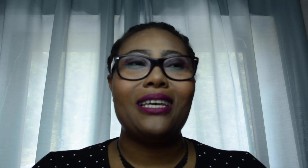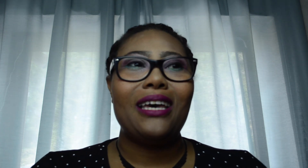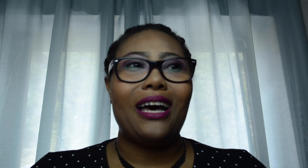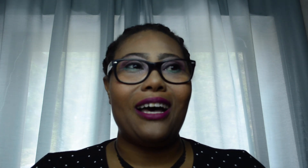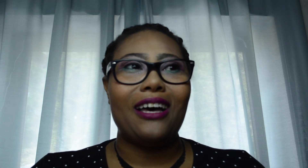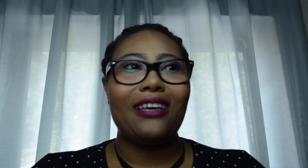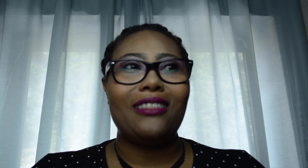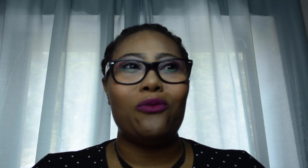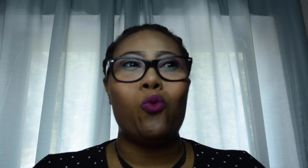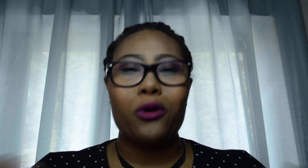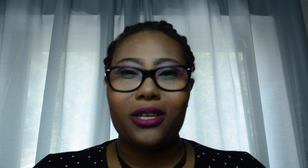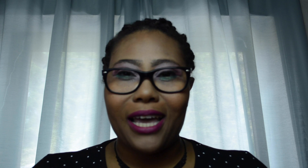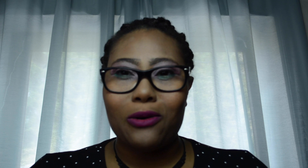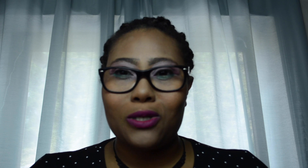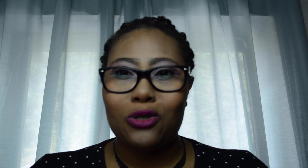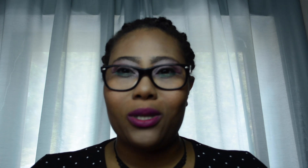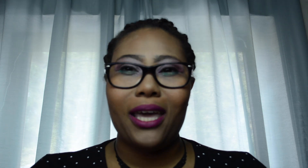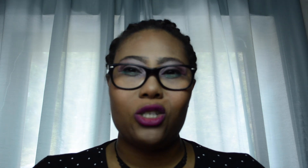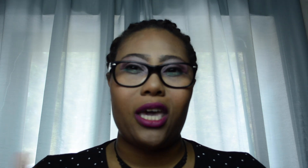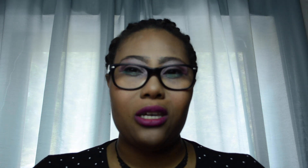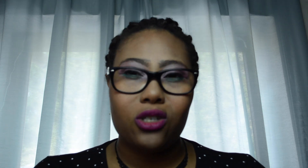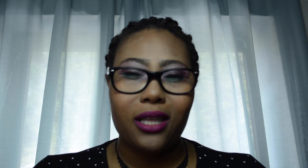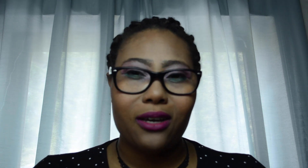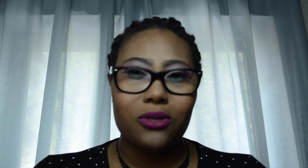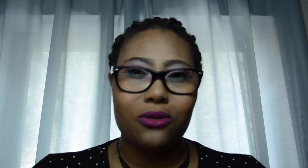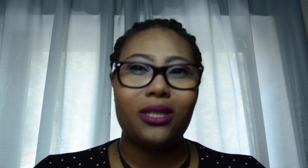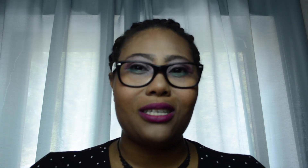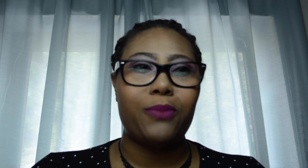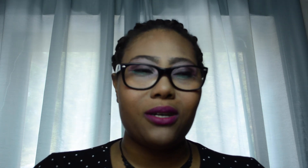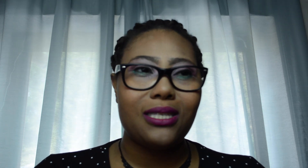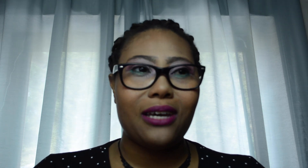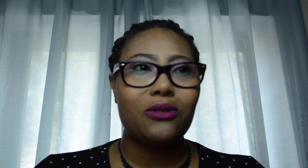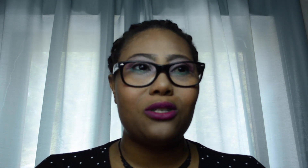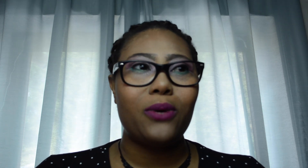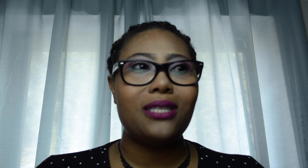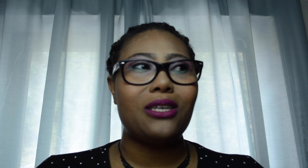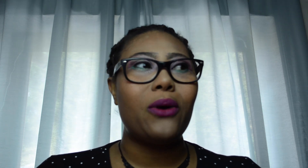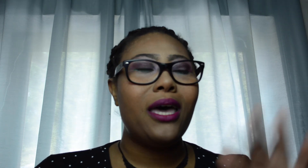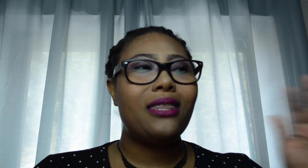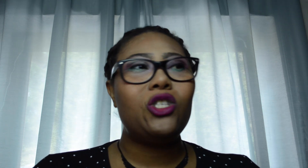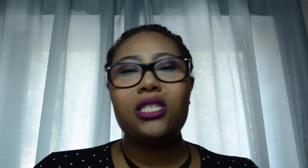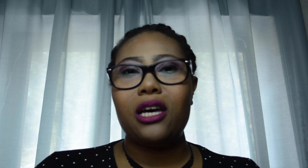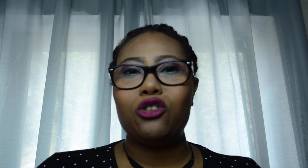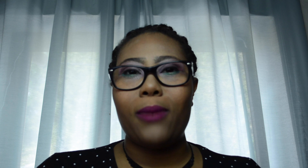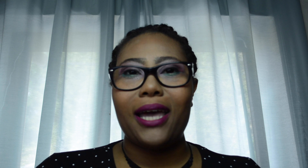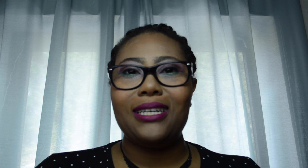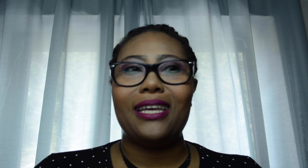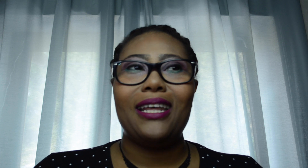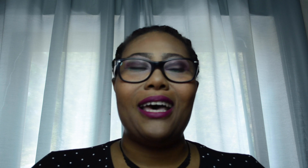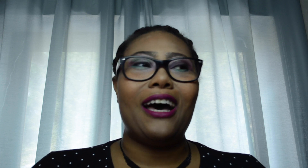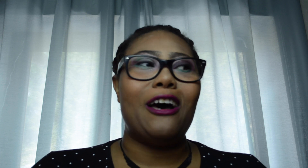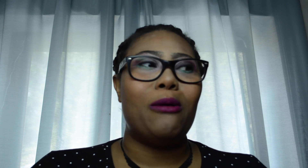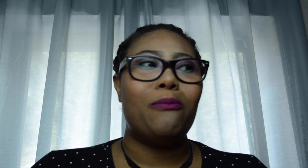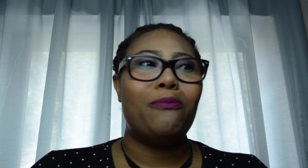understand the work that goes into it, the education that goes into it, the experience that goes into it. And so they just undermine